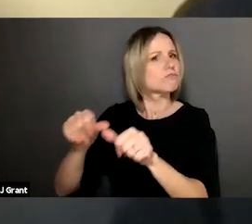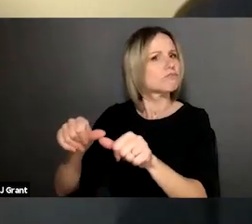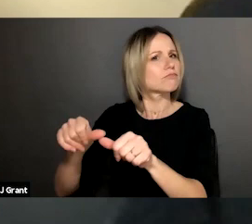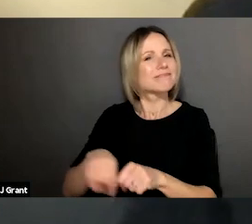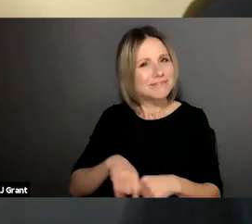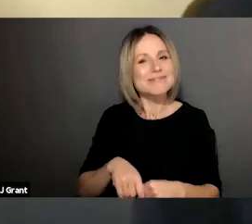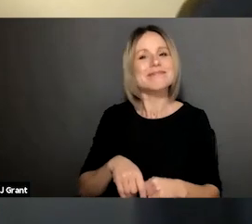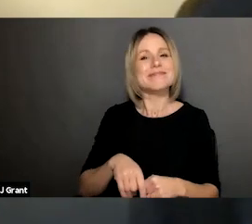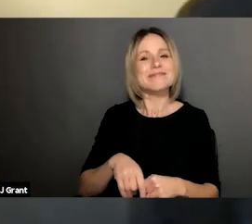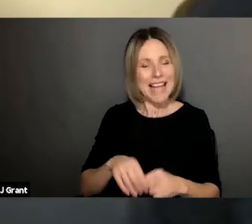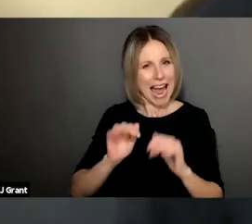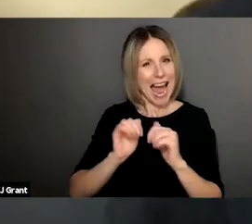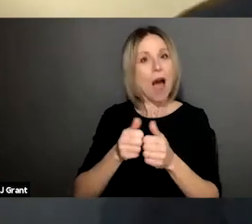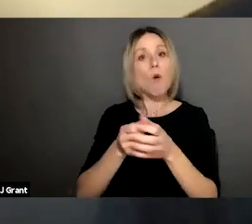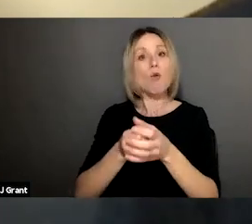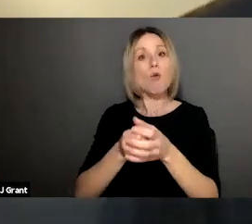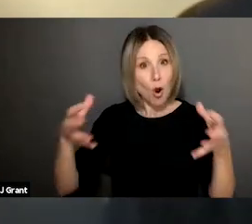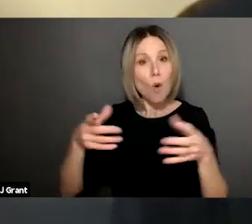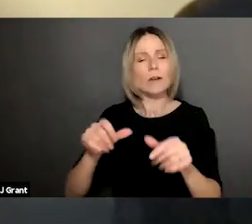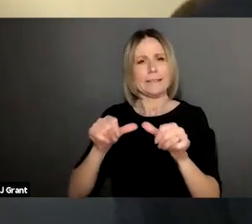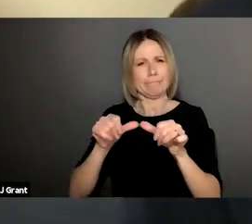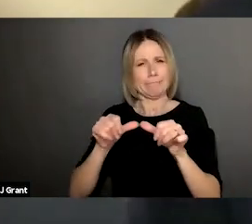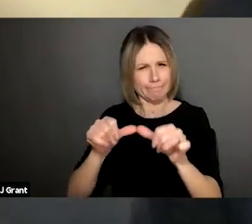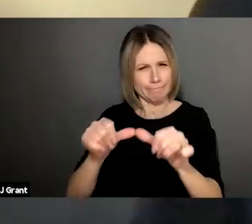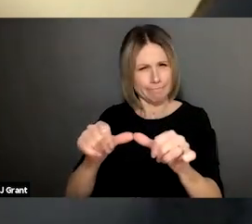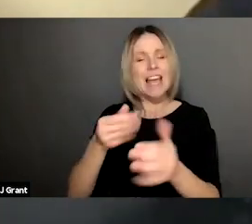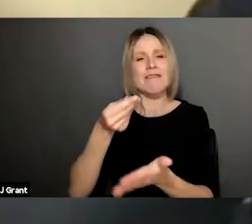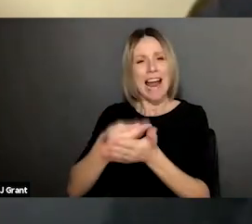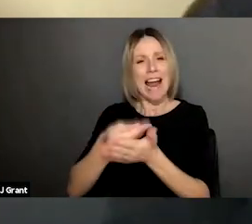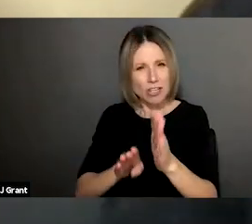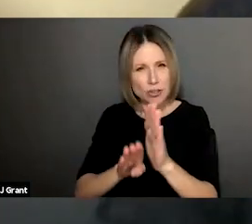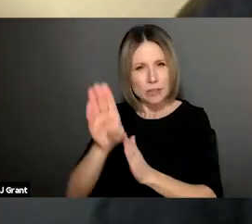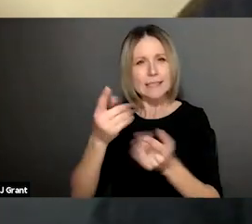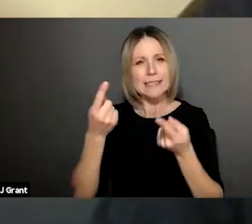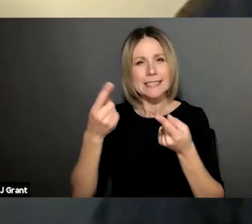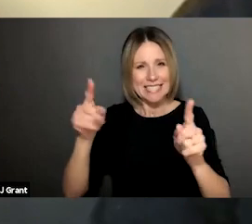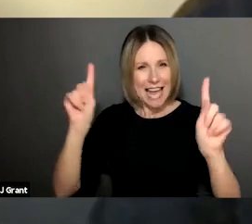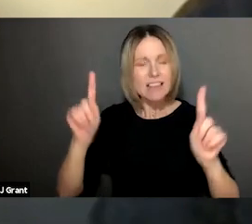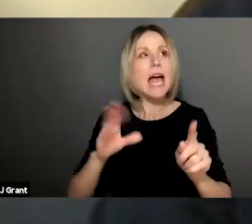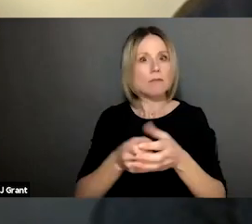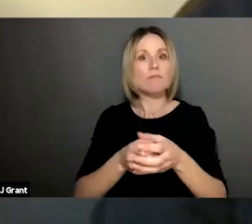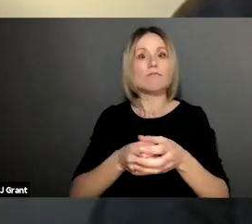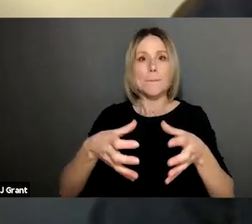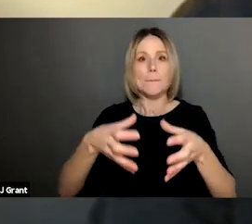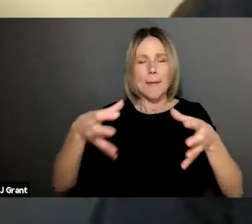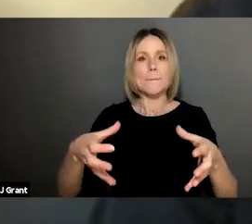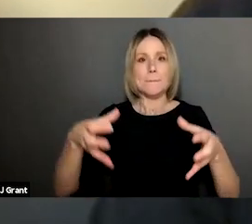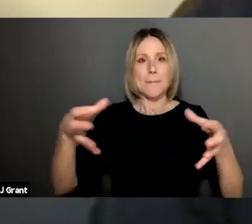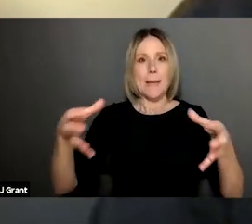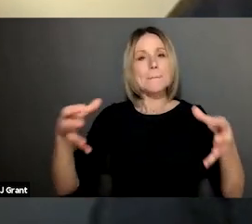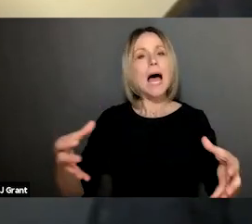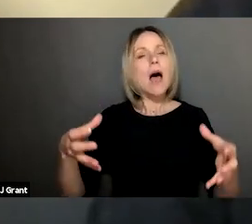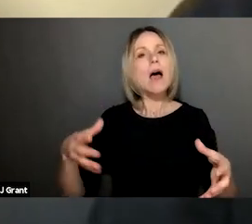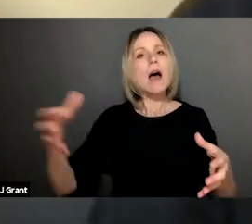is to be a financial success. And we've been a financial success, and we've been able to add new voices to